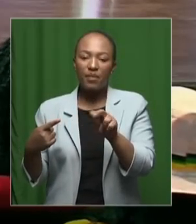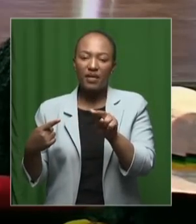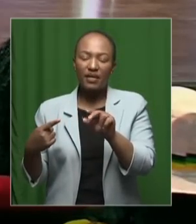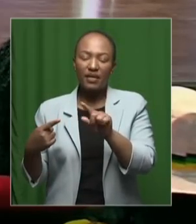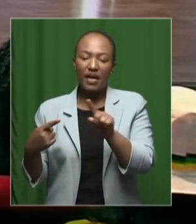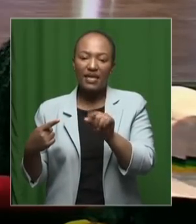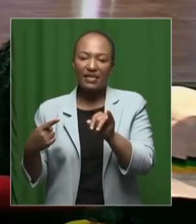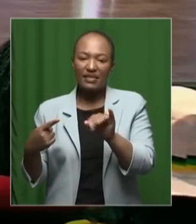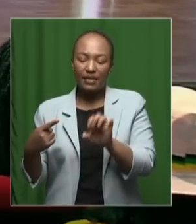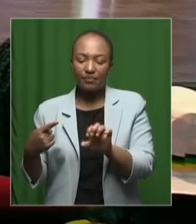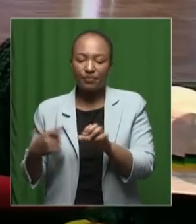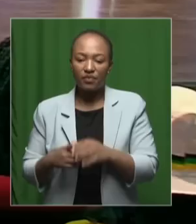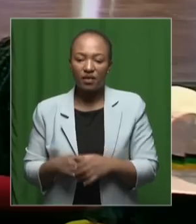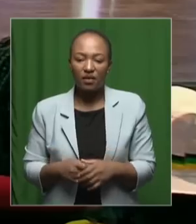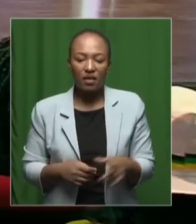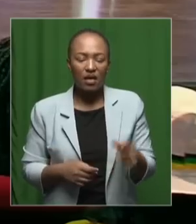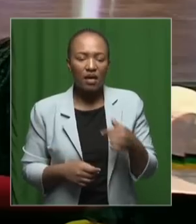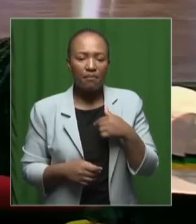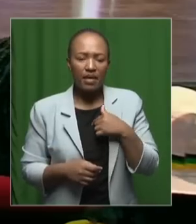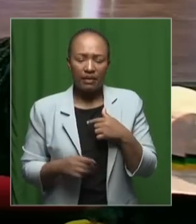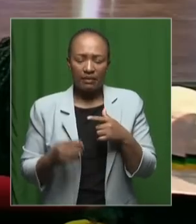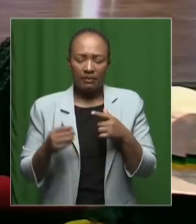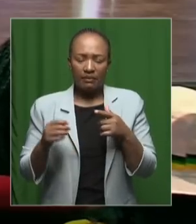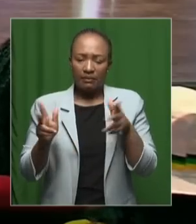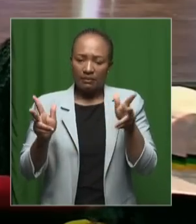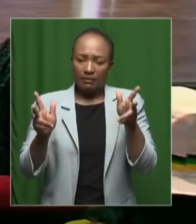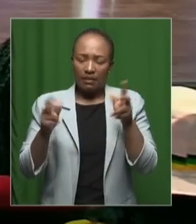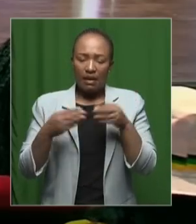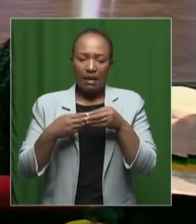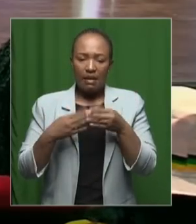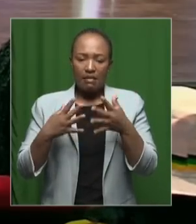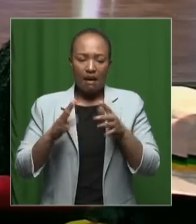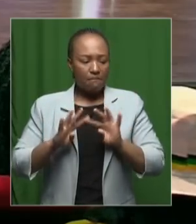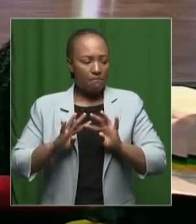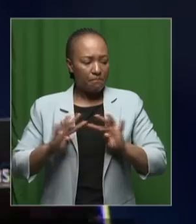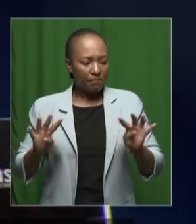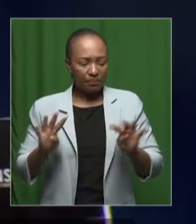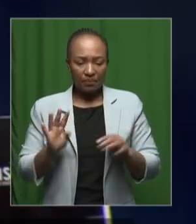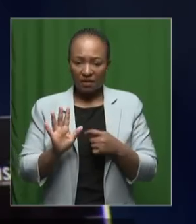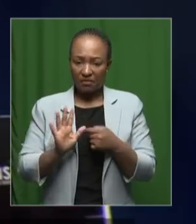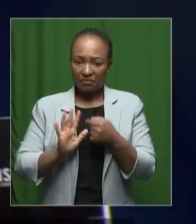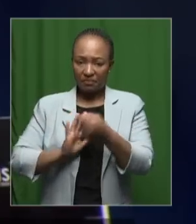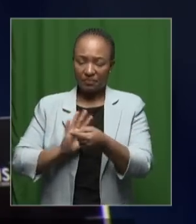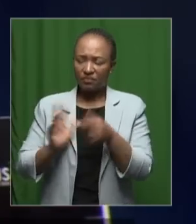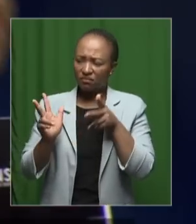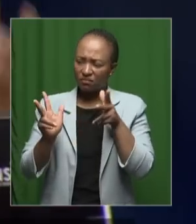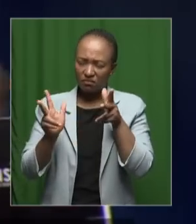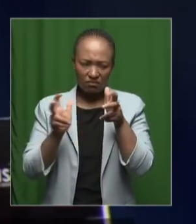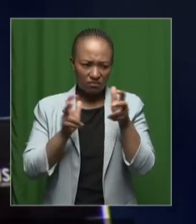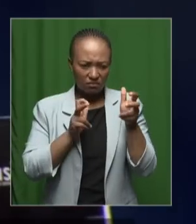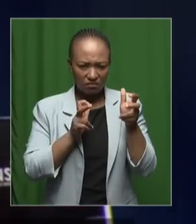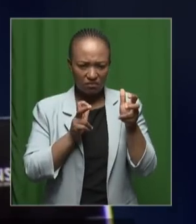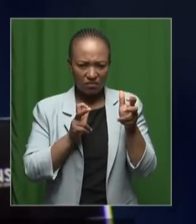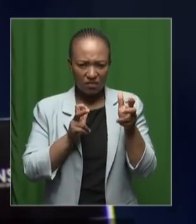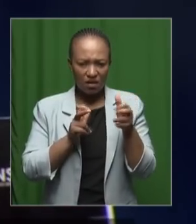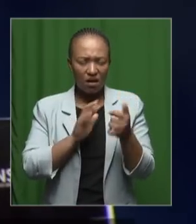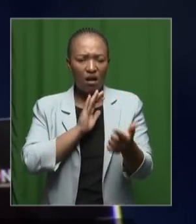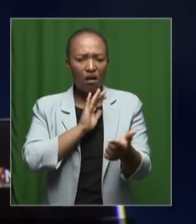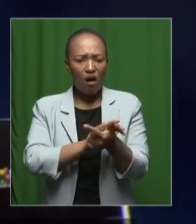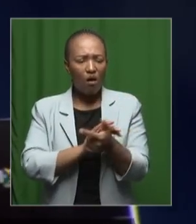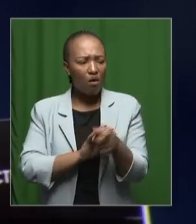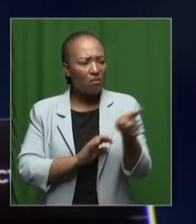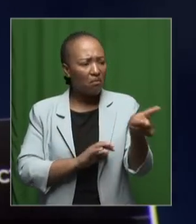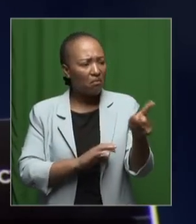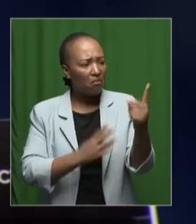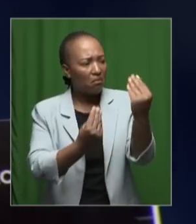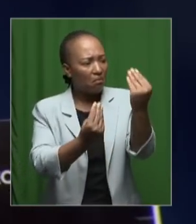very heartbreaking listening to the leaders here. People speak about laws and they're trying to educate each other about laws. Let's talk